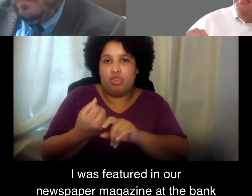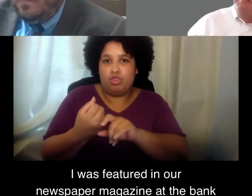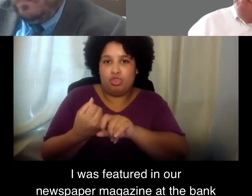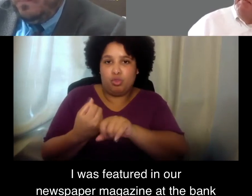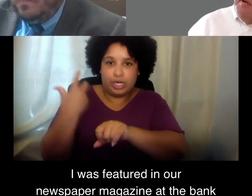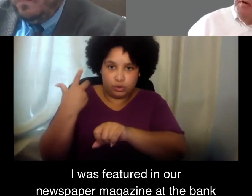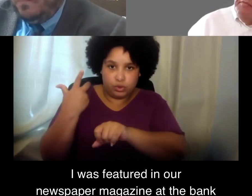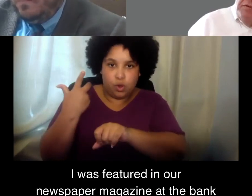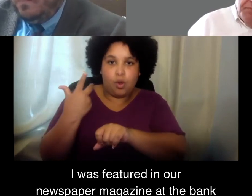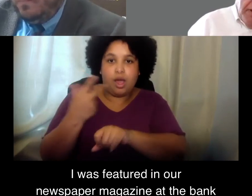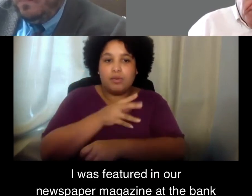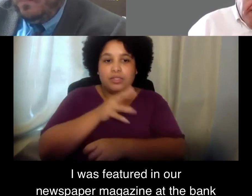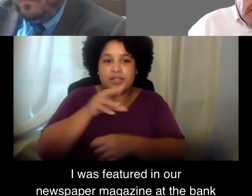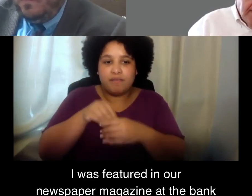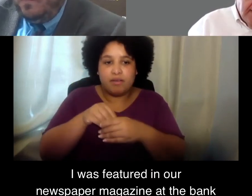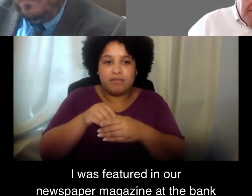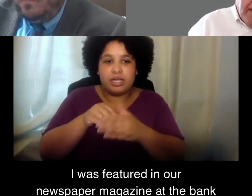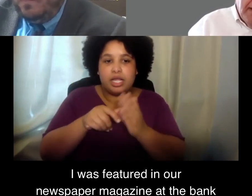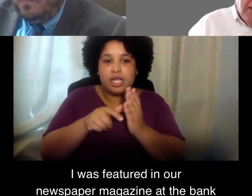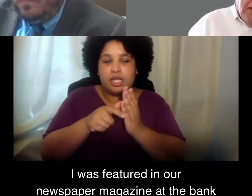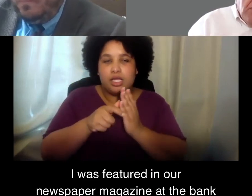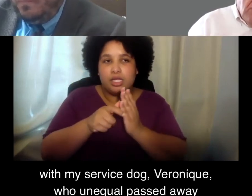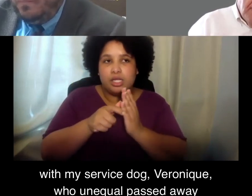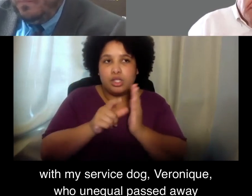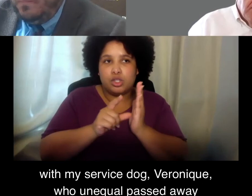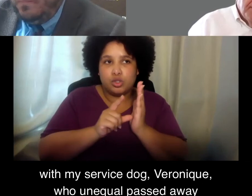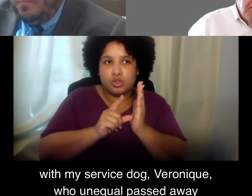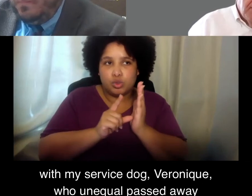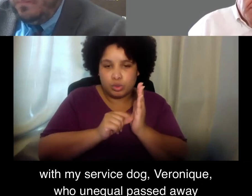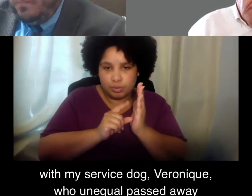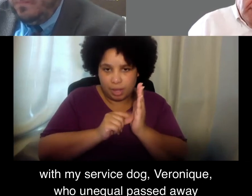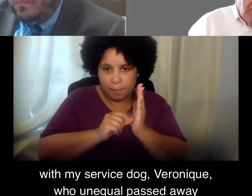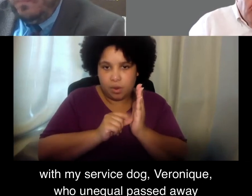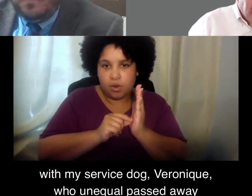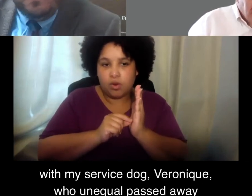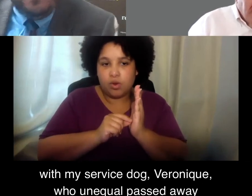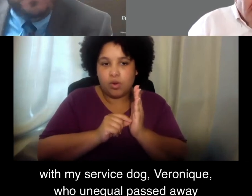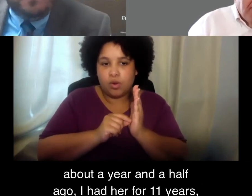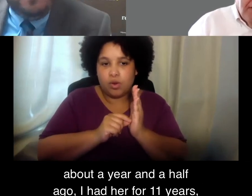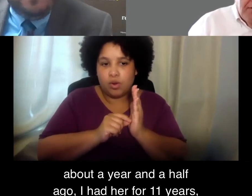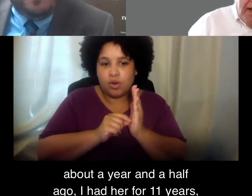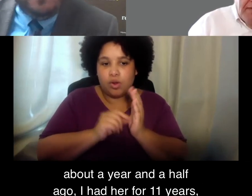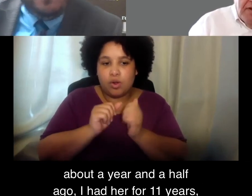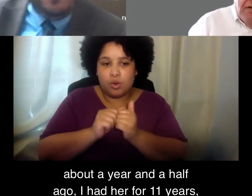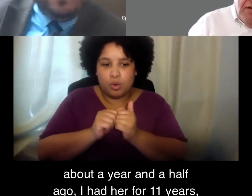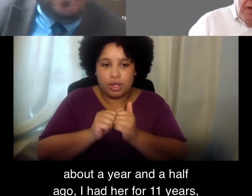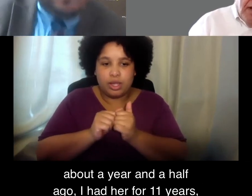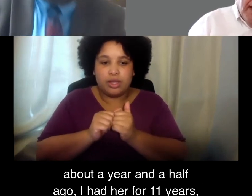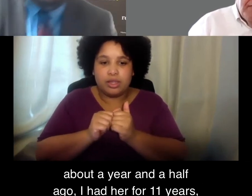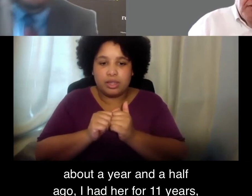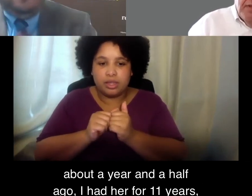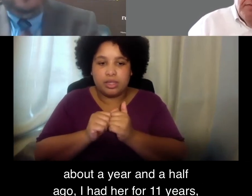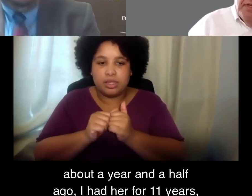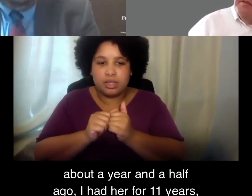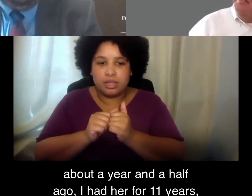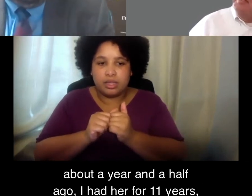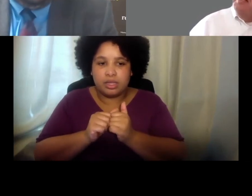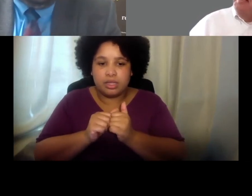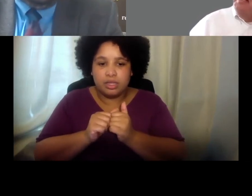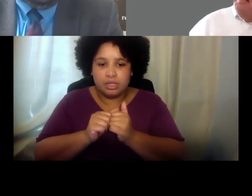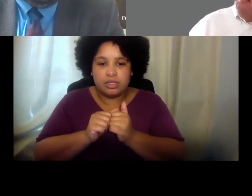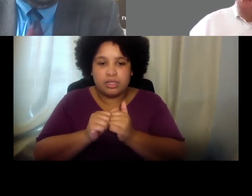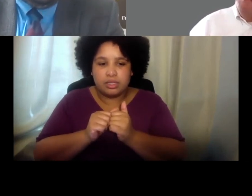featured in our newspaper magazine at the bank with my service dog Veronique, who passed away about 1.5 years ago. I had her for 11 years,